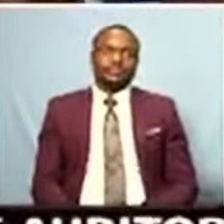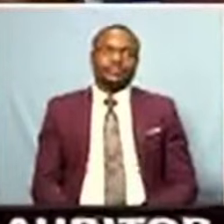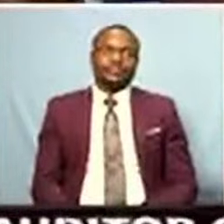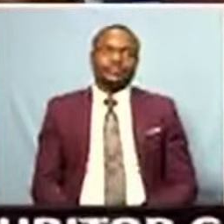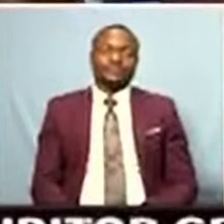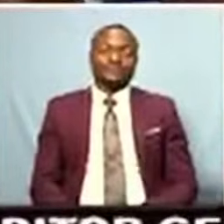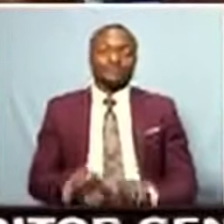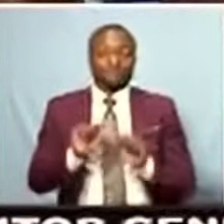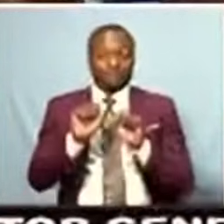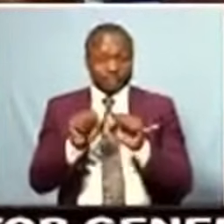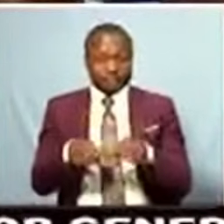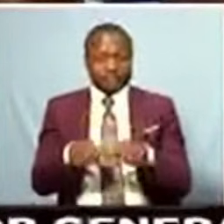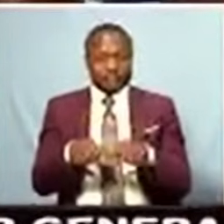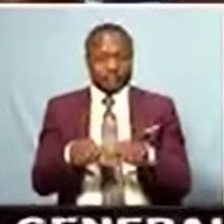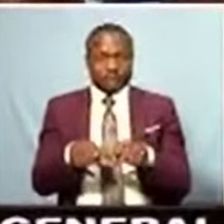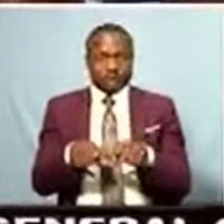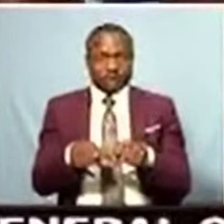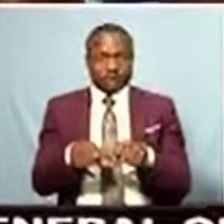May I beg to be